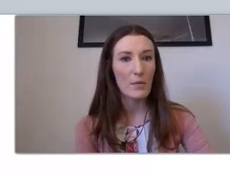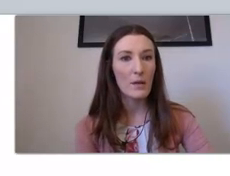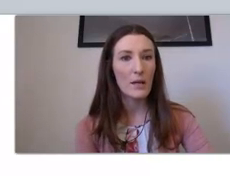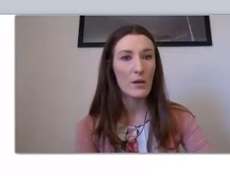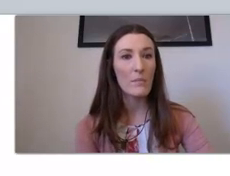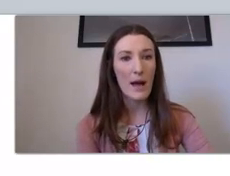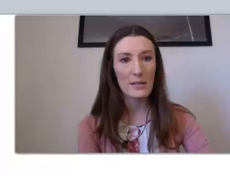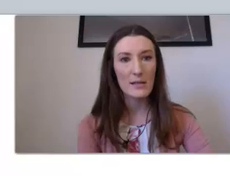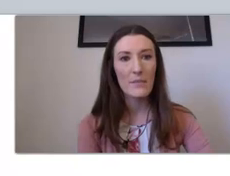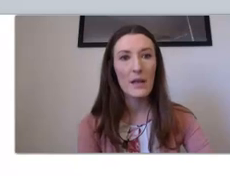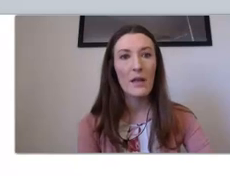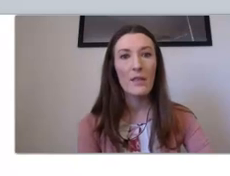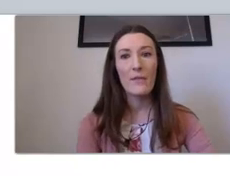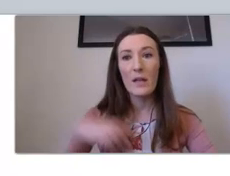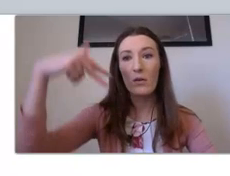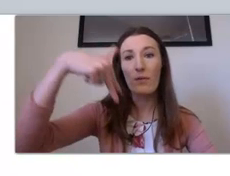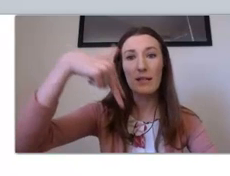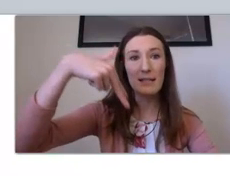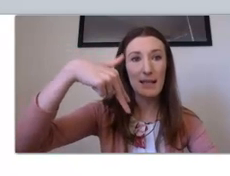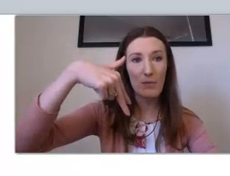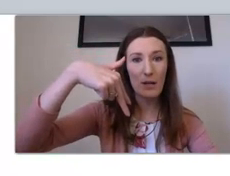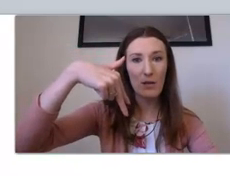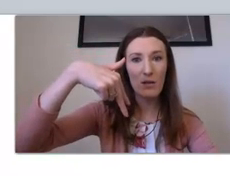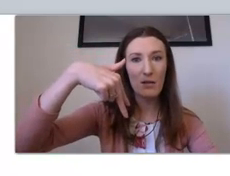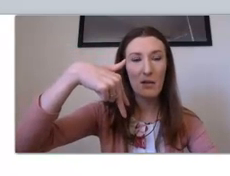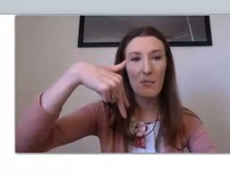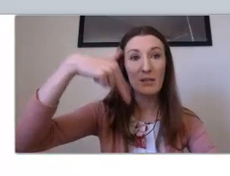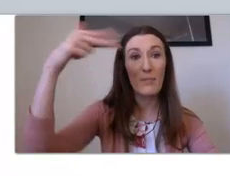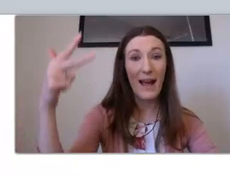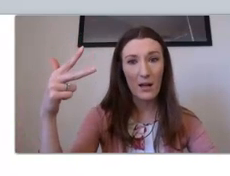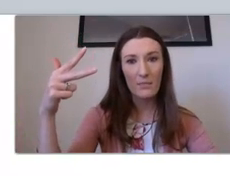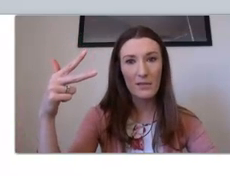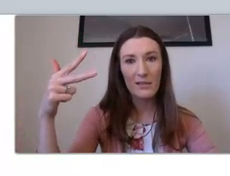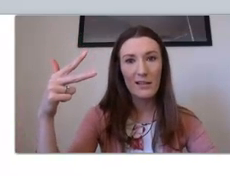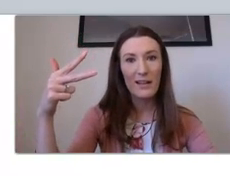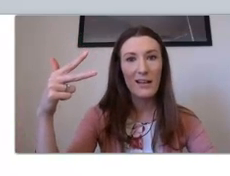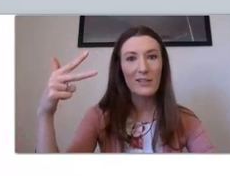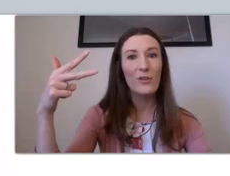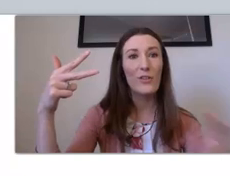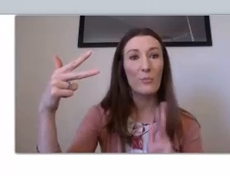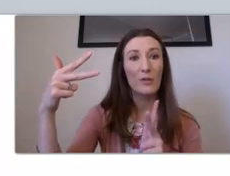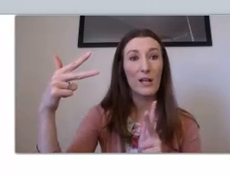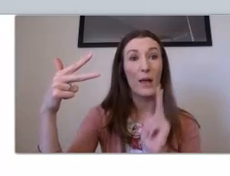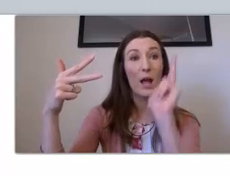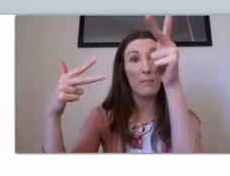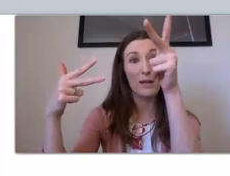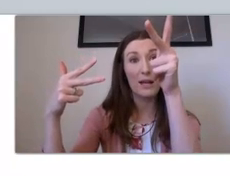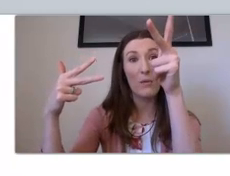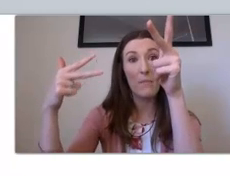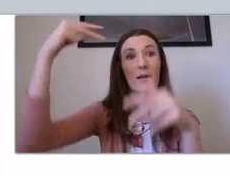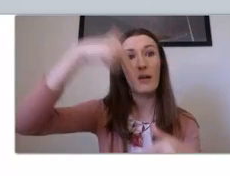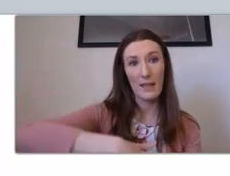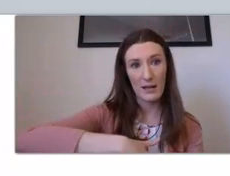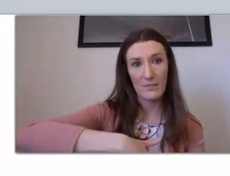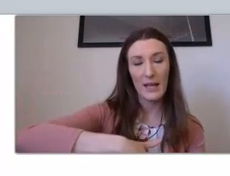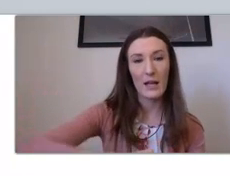road where neither can pass, the vehicle facing downhill must back up so that the person going up can go